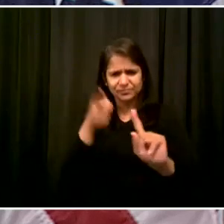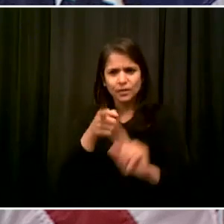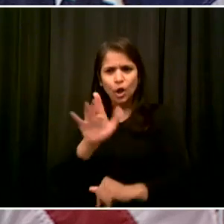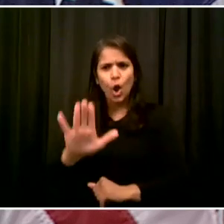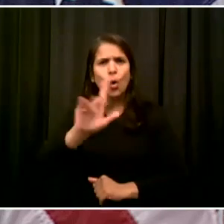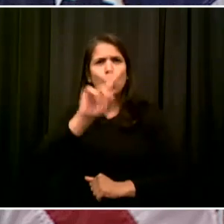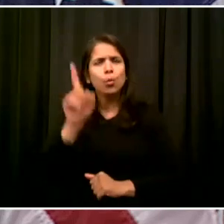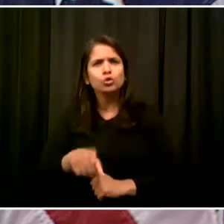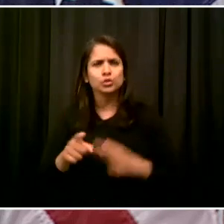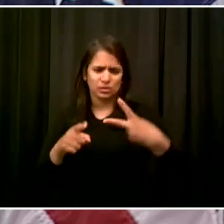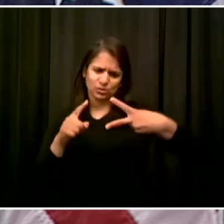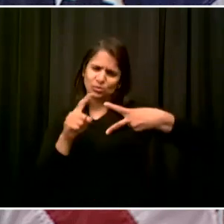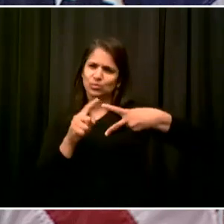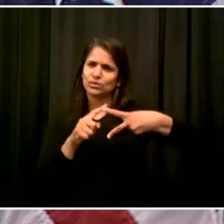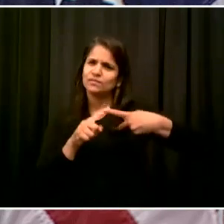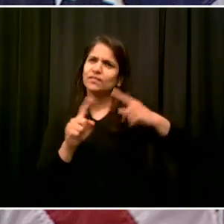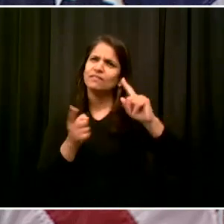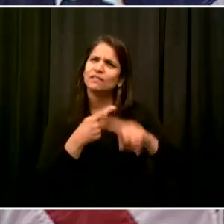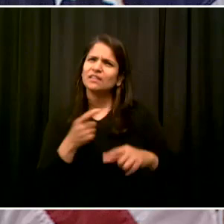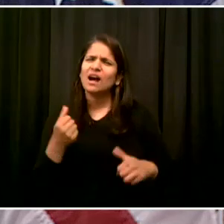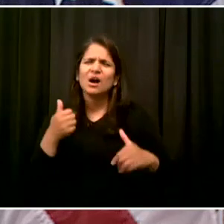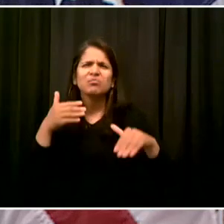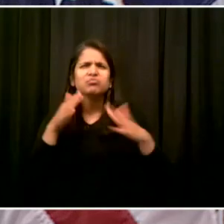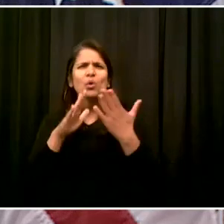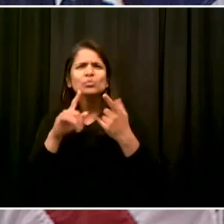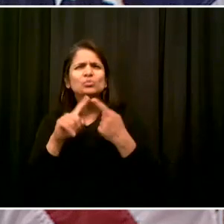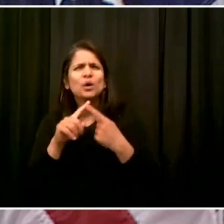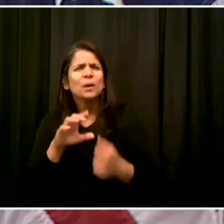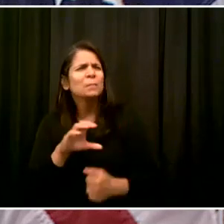the renunciation of militarization.